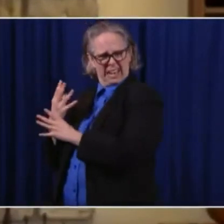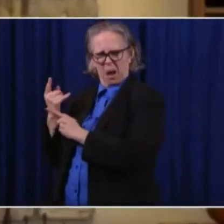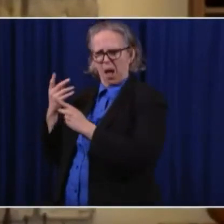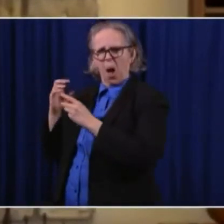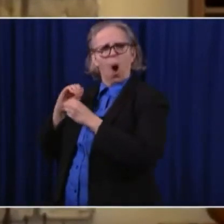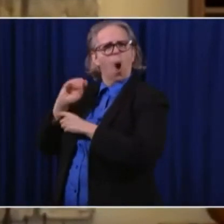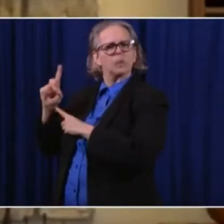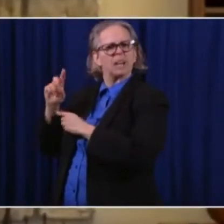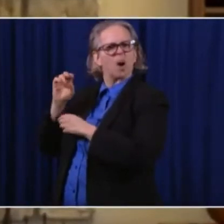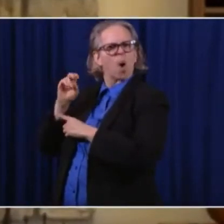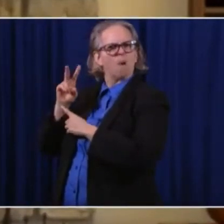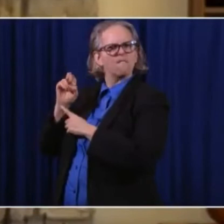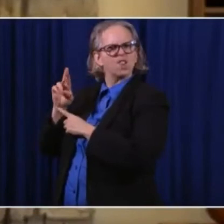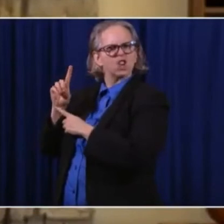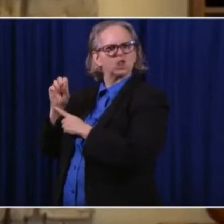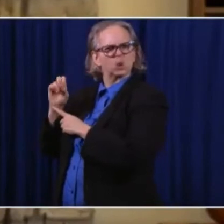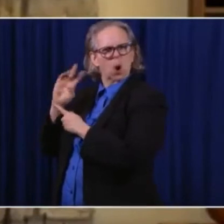Chris was talking about,